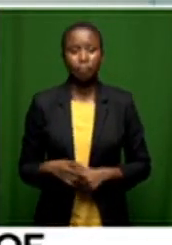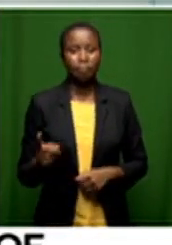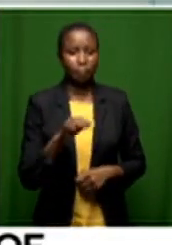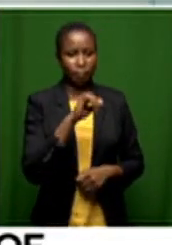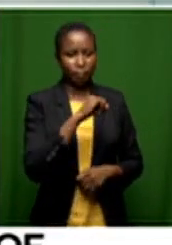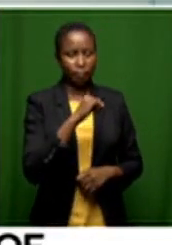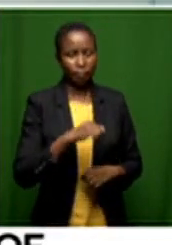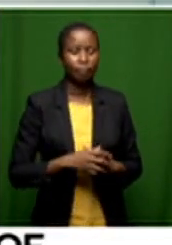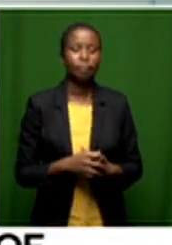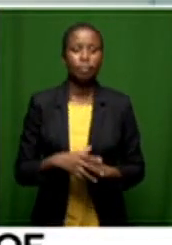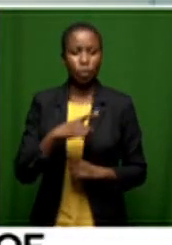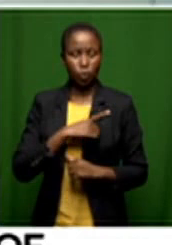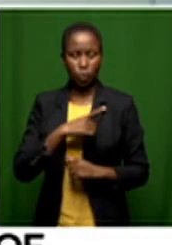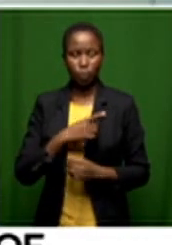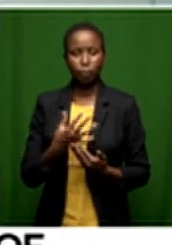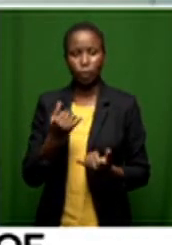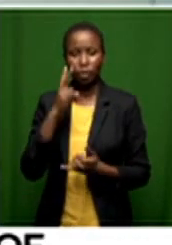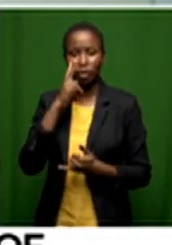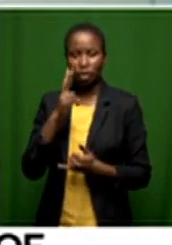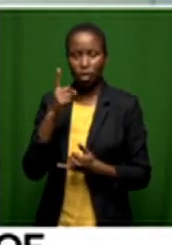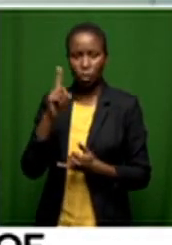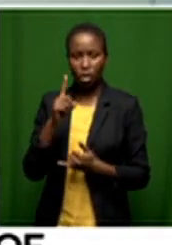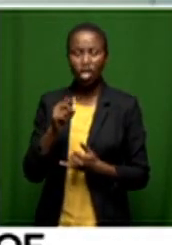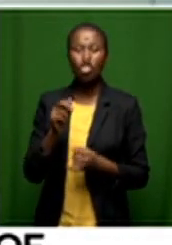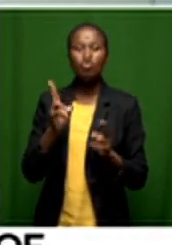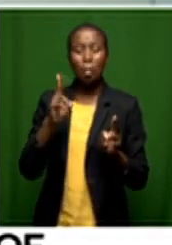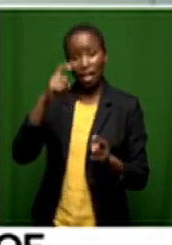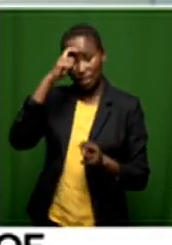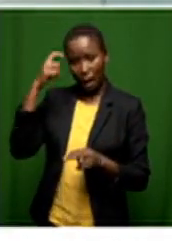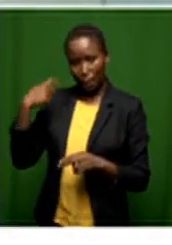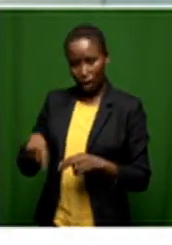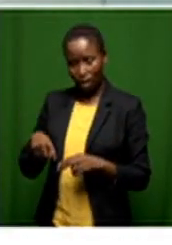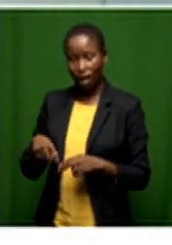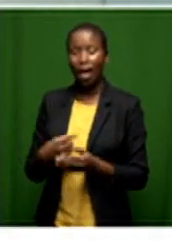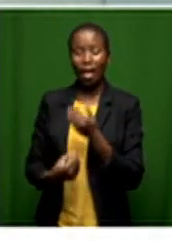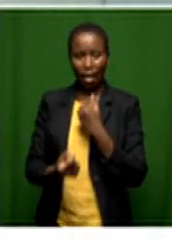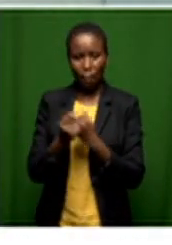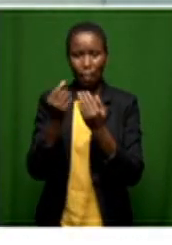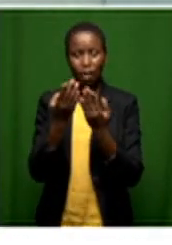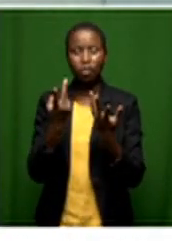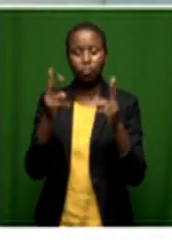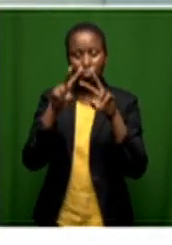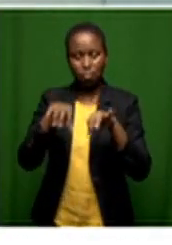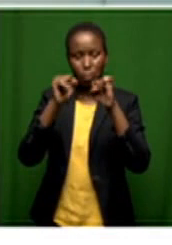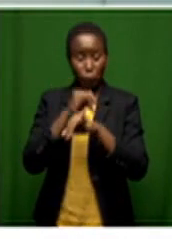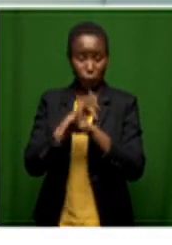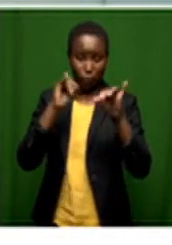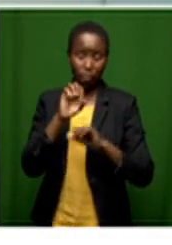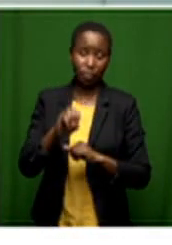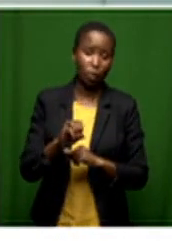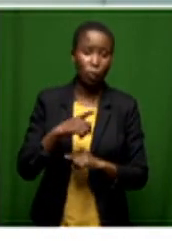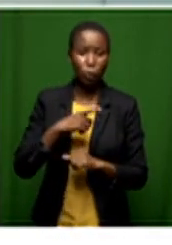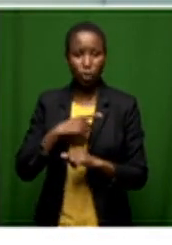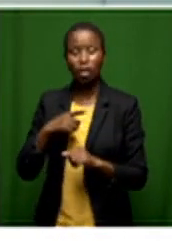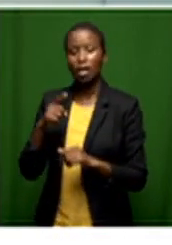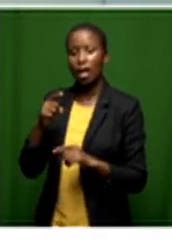Absolutely. We do typically see more load shedding in the summer months, just because of the higher planned maintenance that Eskom typically do in the